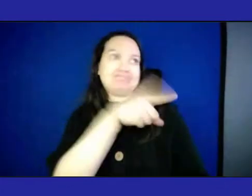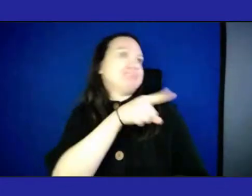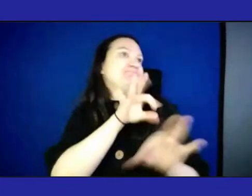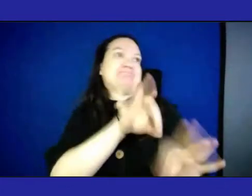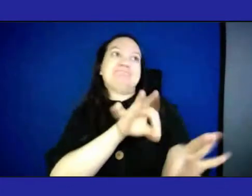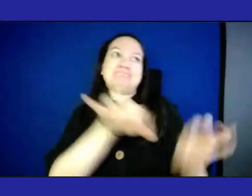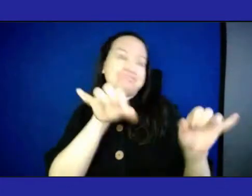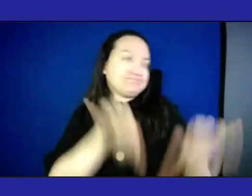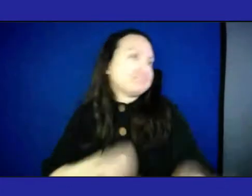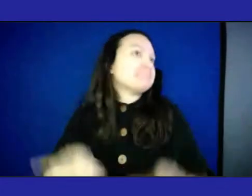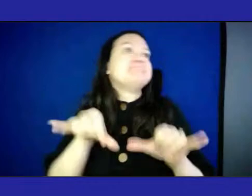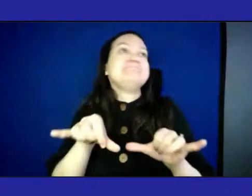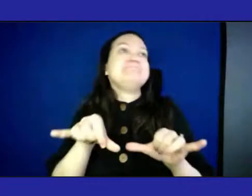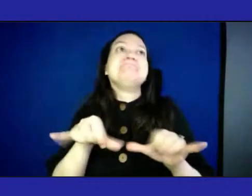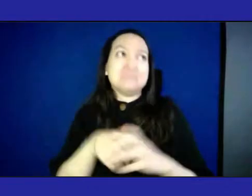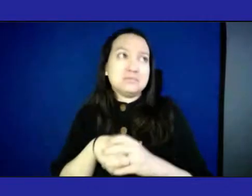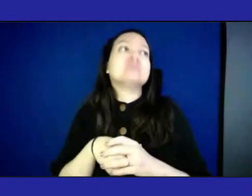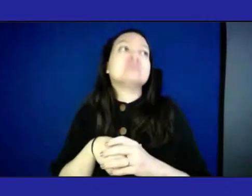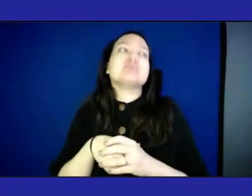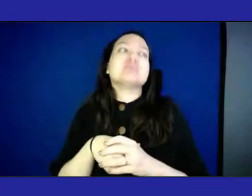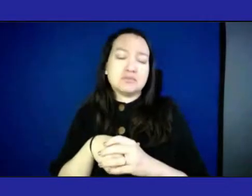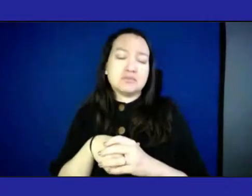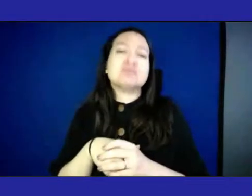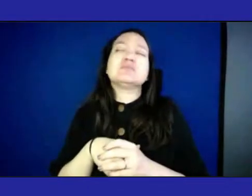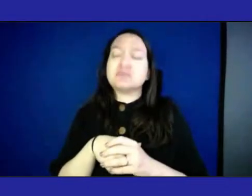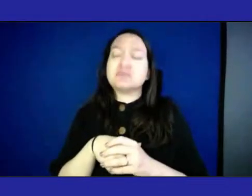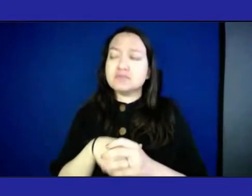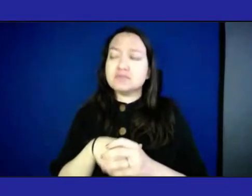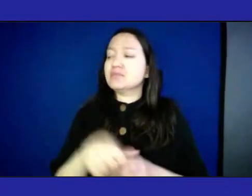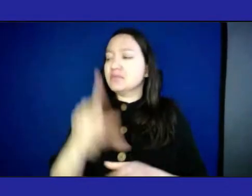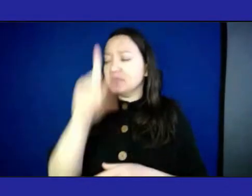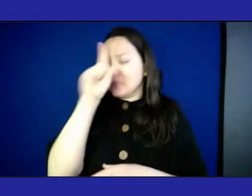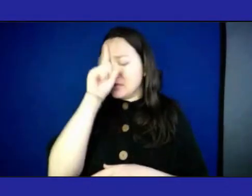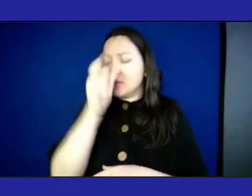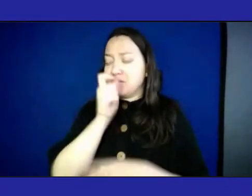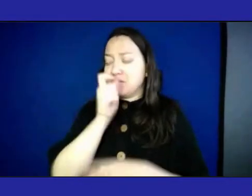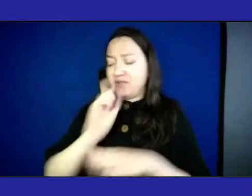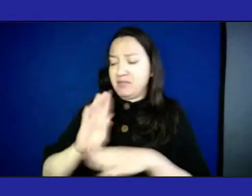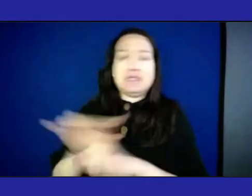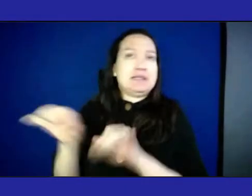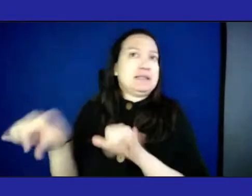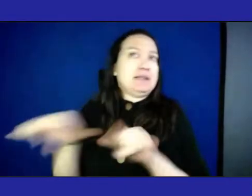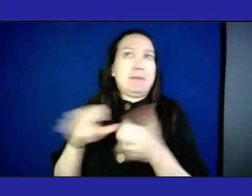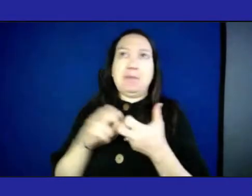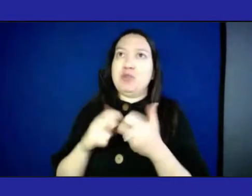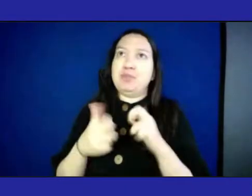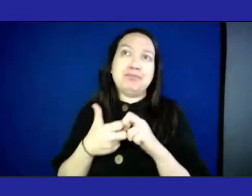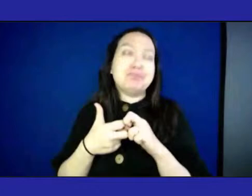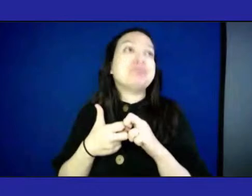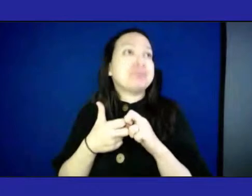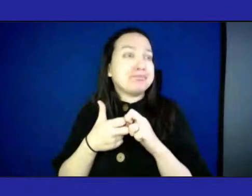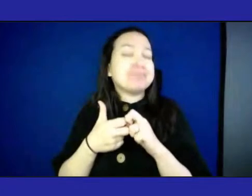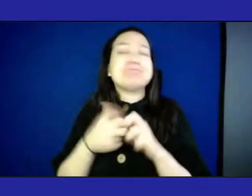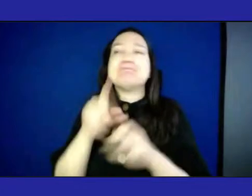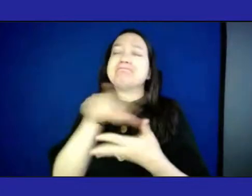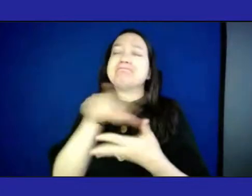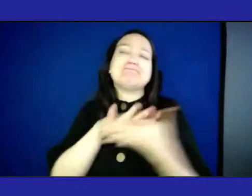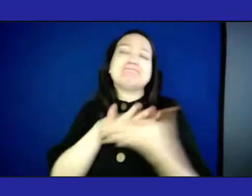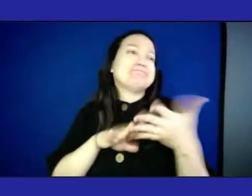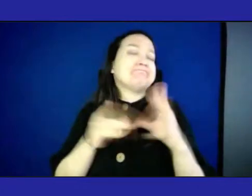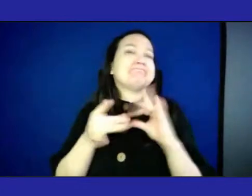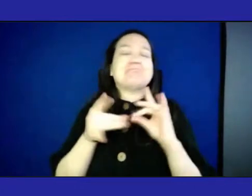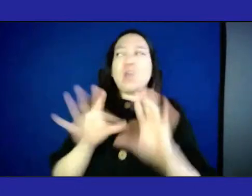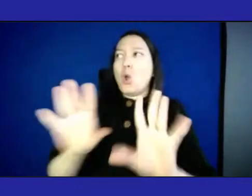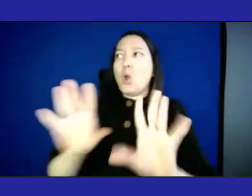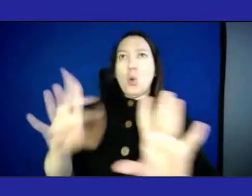in both, I think certainly in the private sector, the same issue. And I think a lot of it is the exact things you mentioned. Well, wait a second,